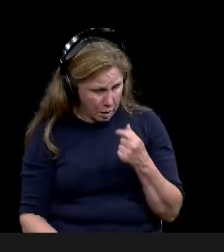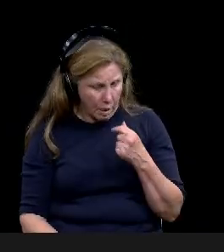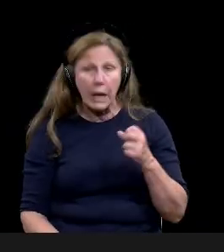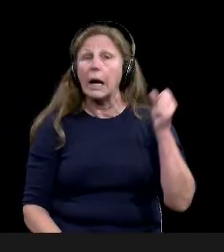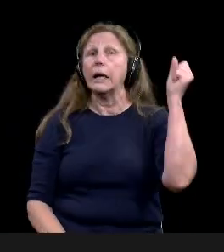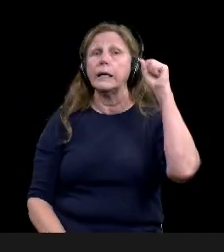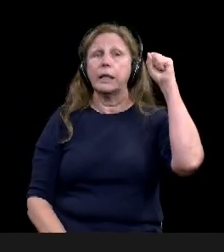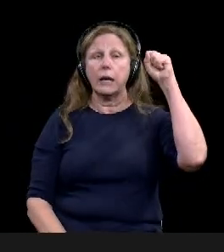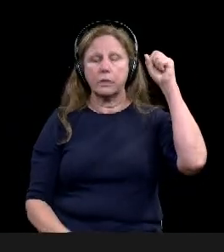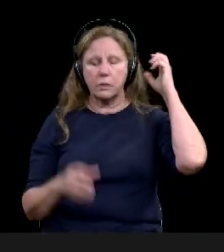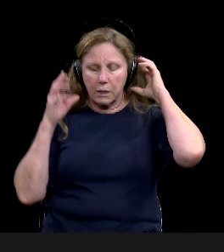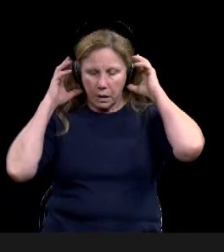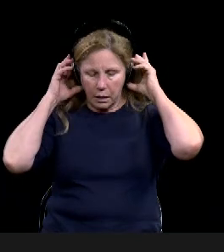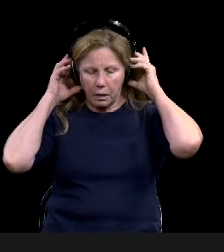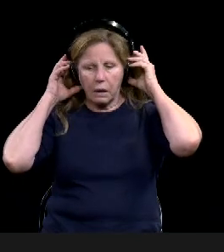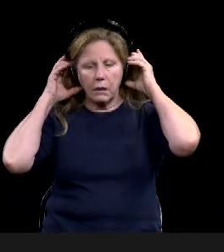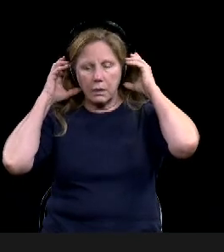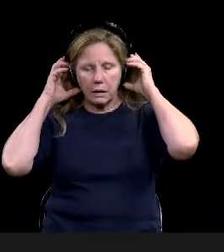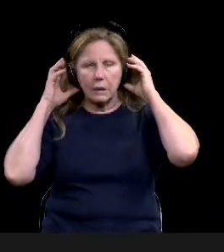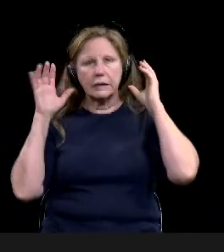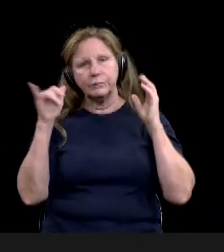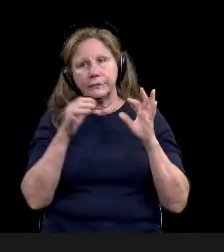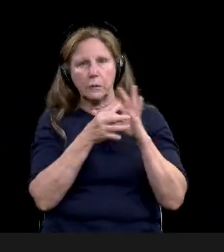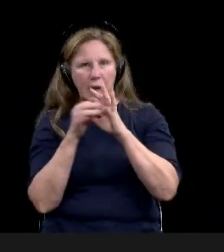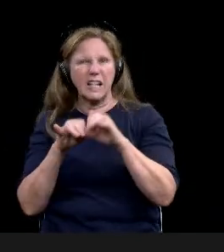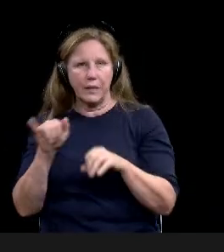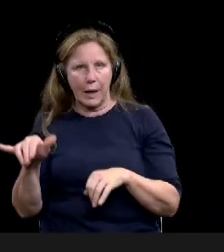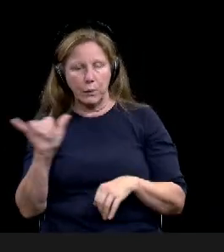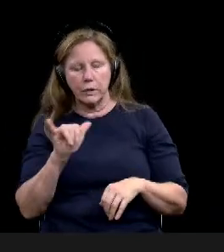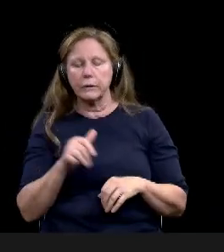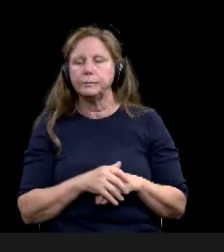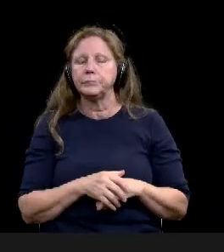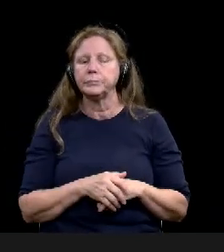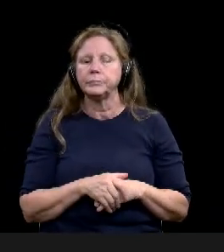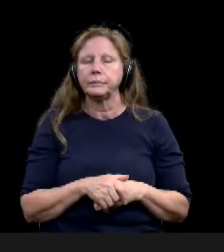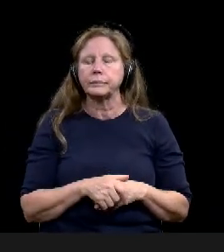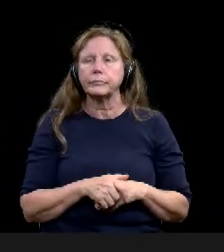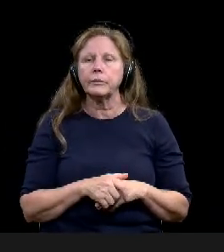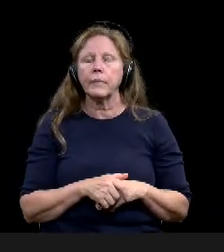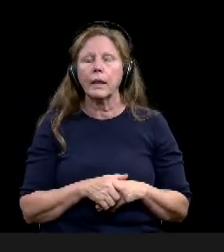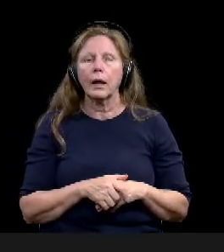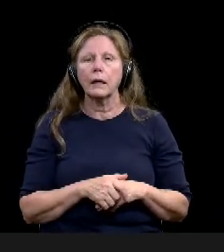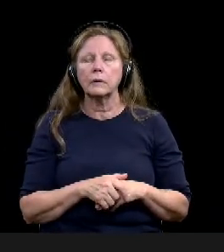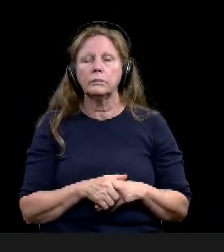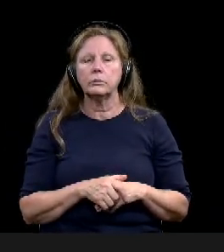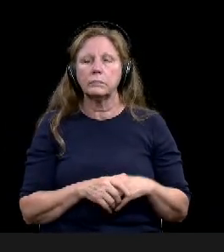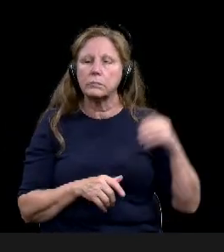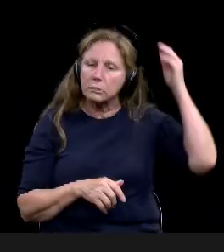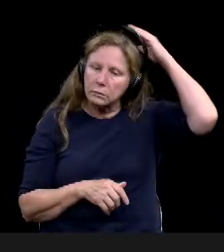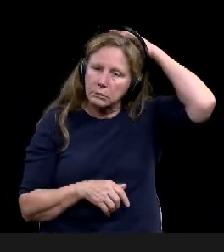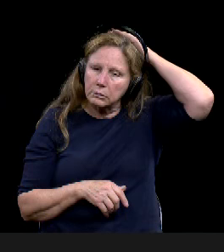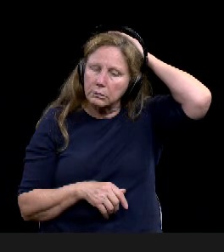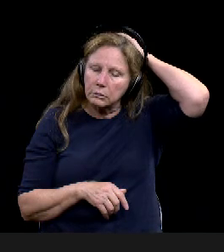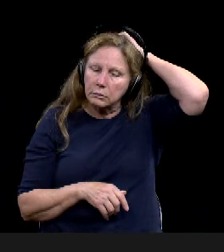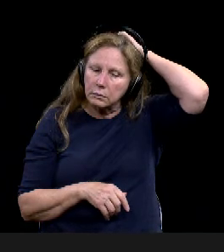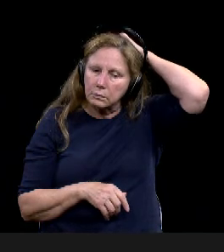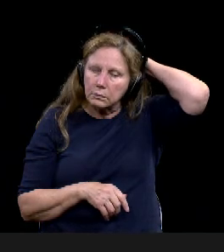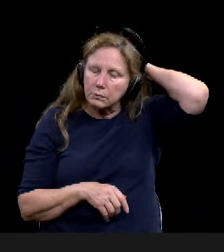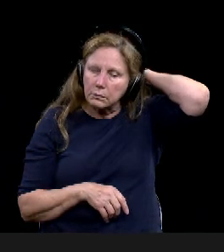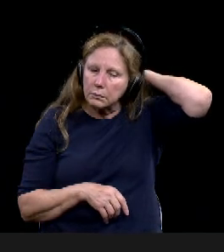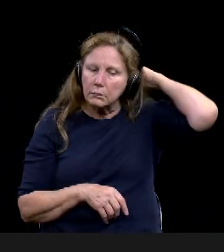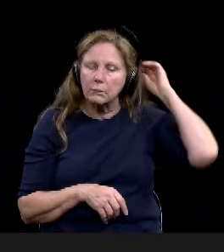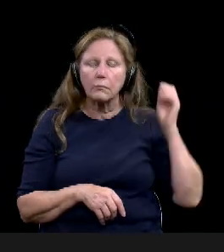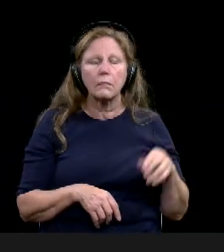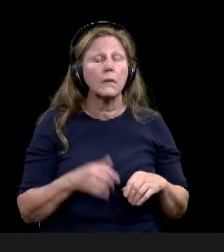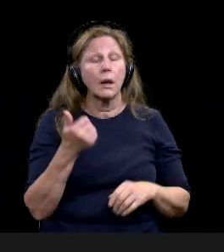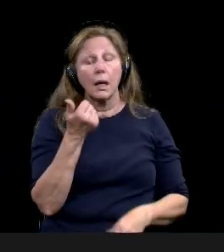is there any indication that somebody not having insurance makes them less likely to get the vaccine? Of course, the vaccine is free and